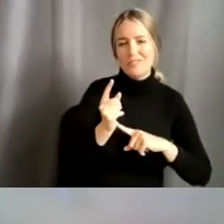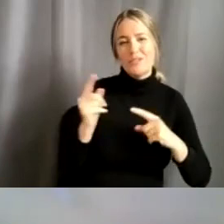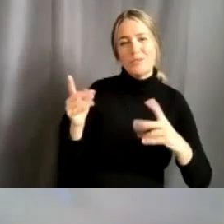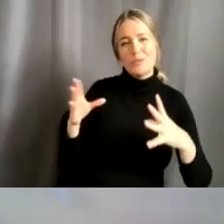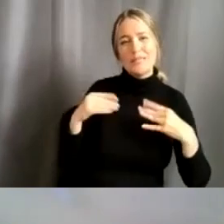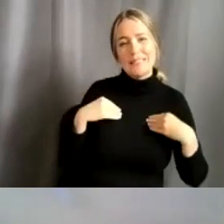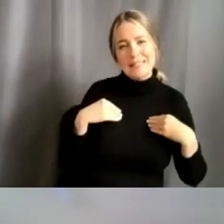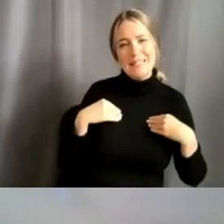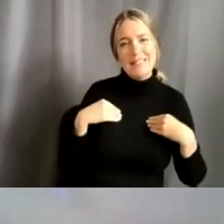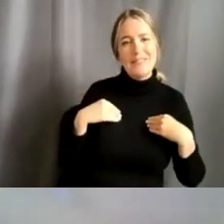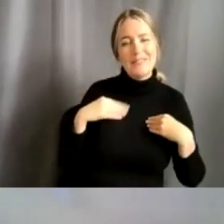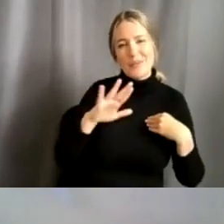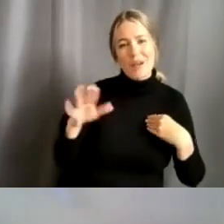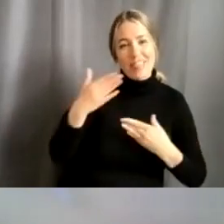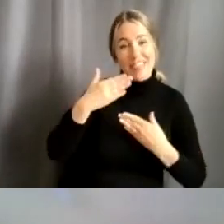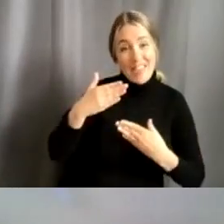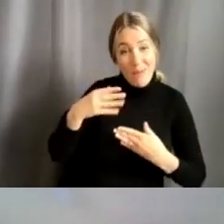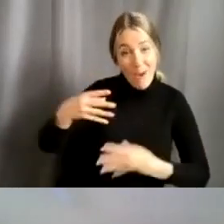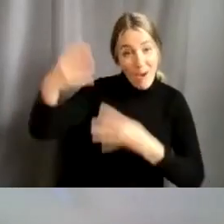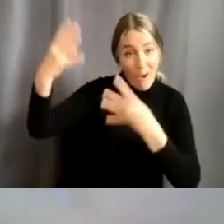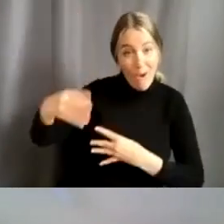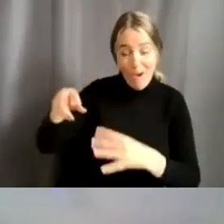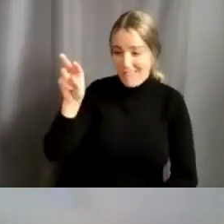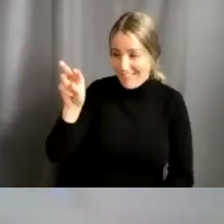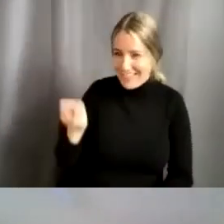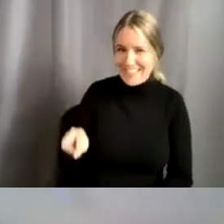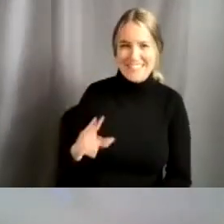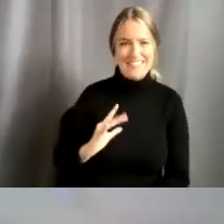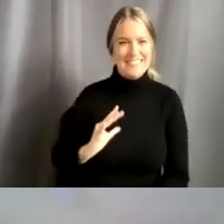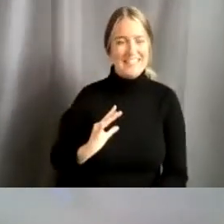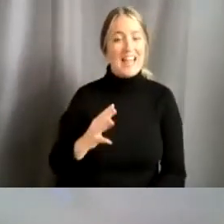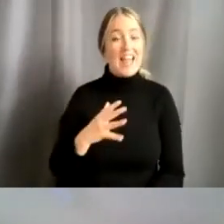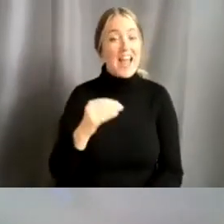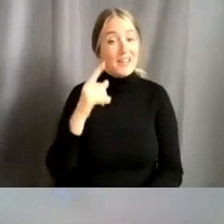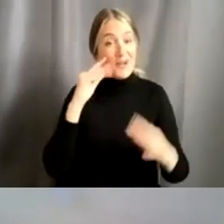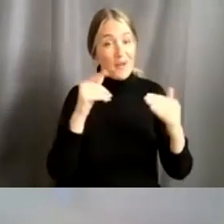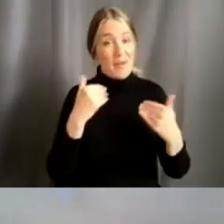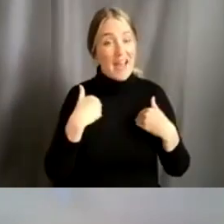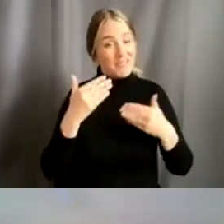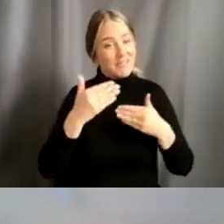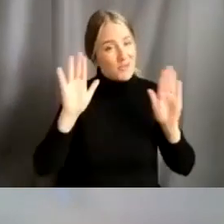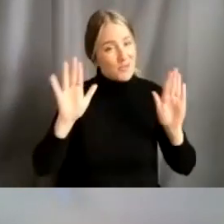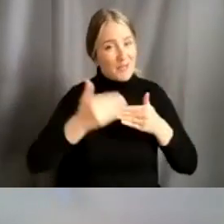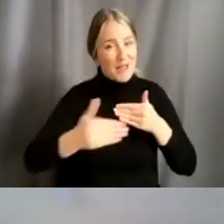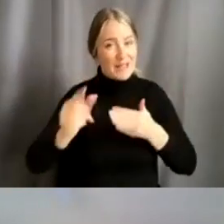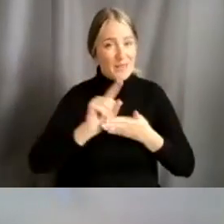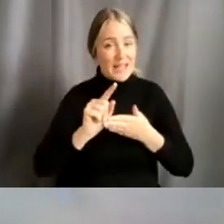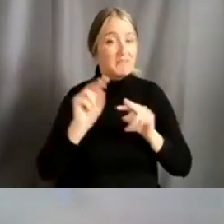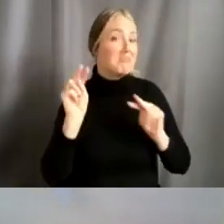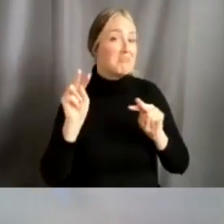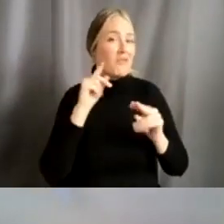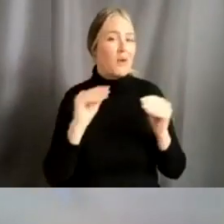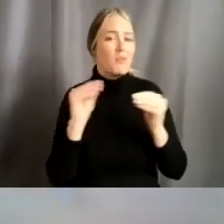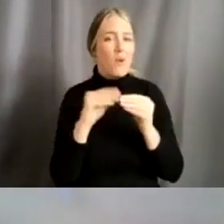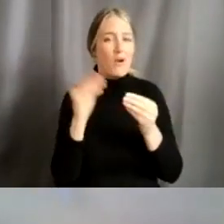the wave of thank yous that you're sending. And I hope you have a great rest of the week. Again, stay tuned for more information